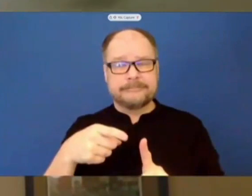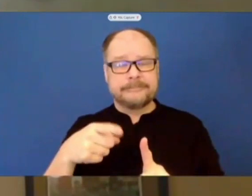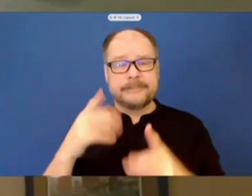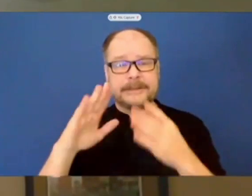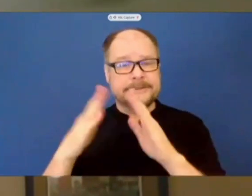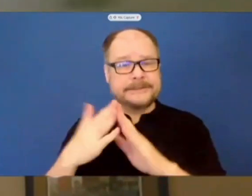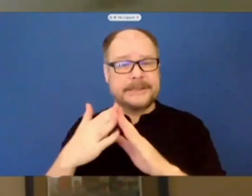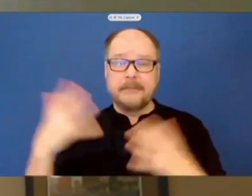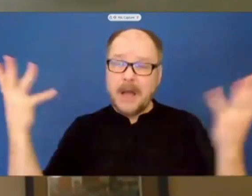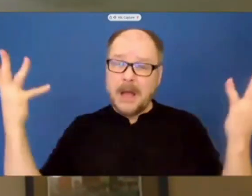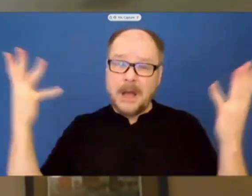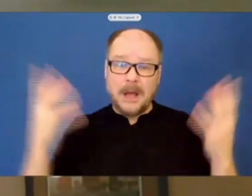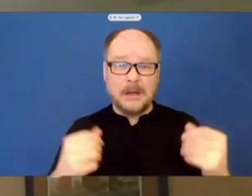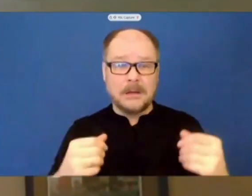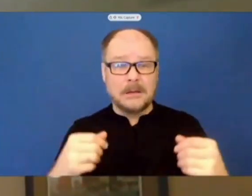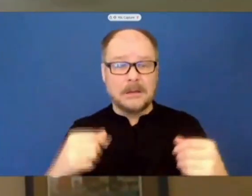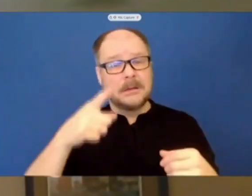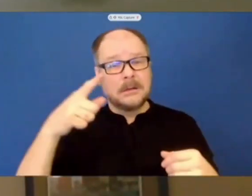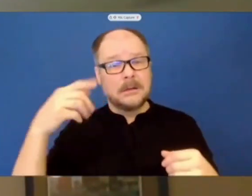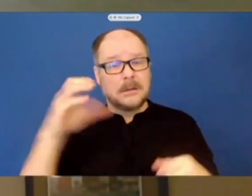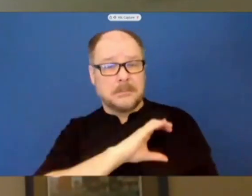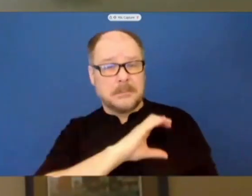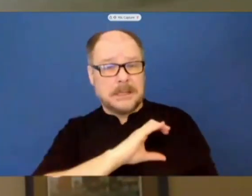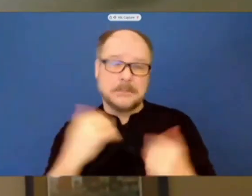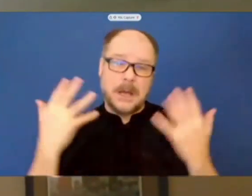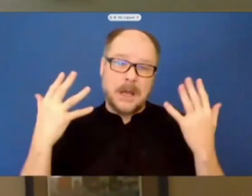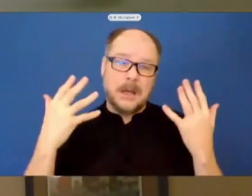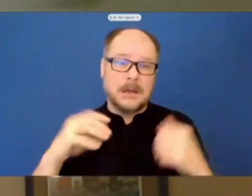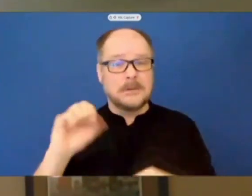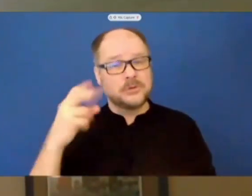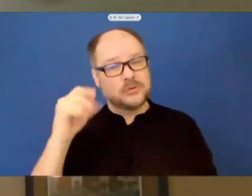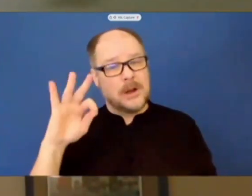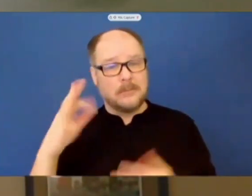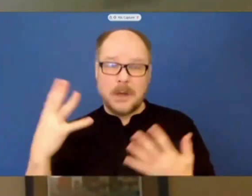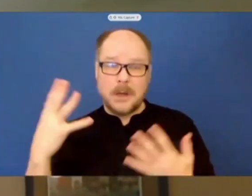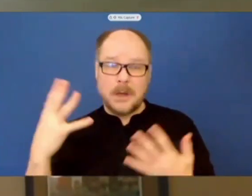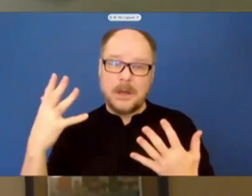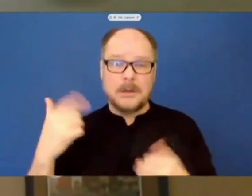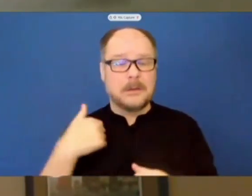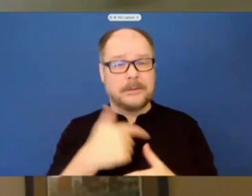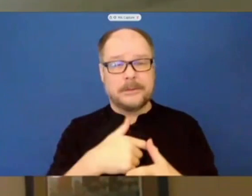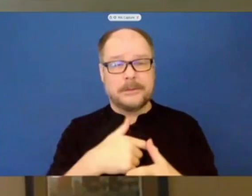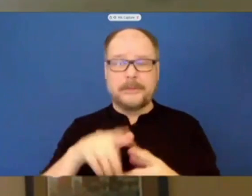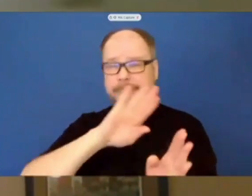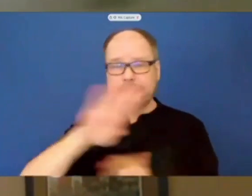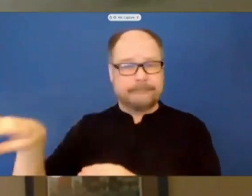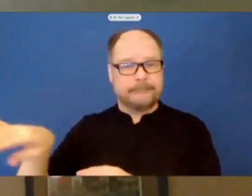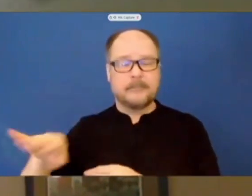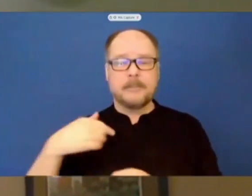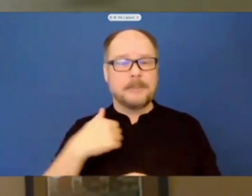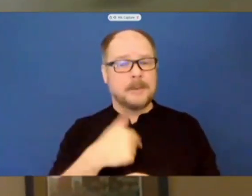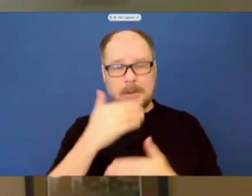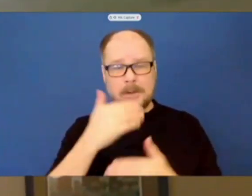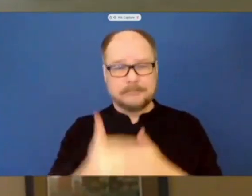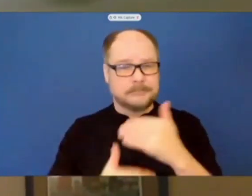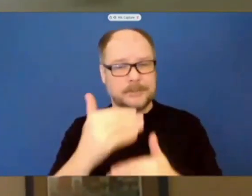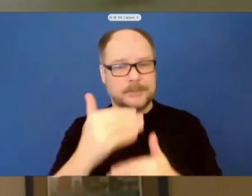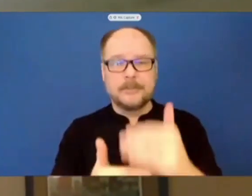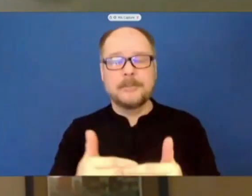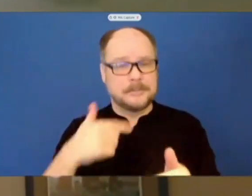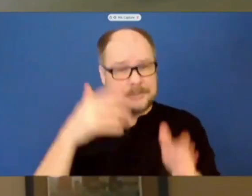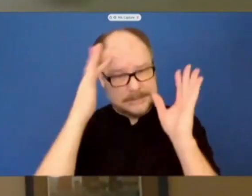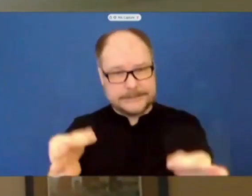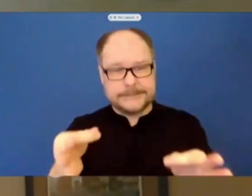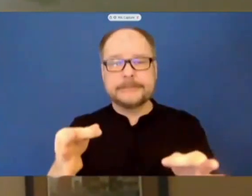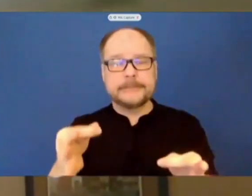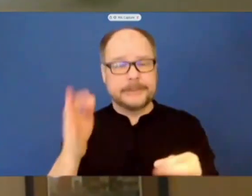needed to be transported, and it was not clear how we were going to get past this security issue. And so we decided that we needed